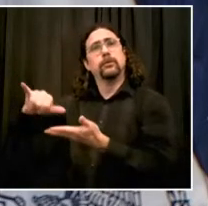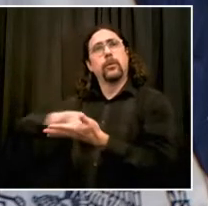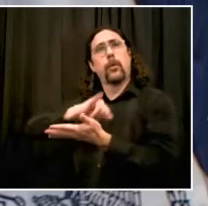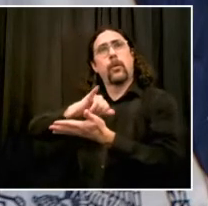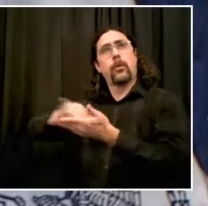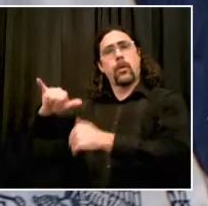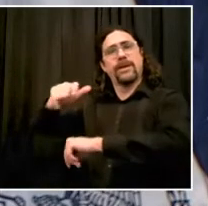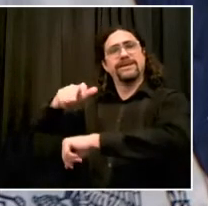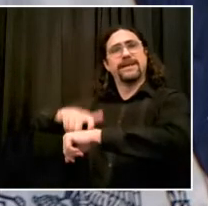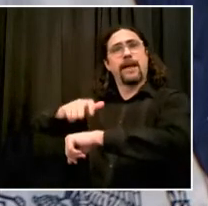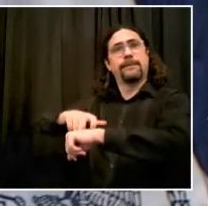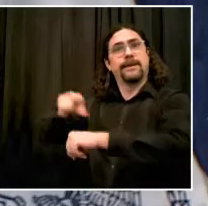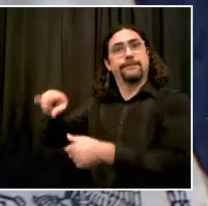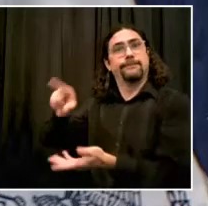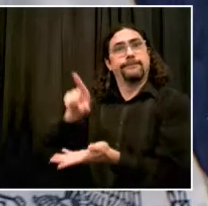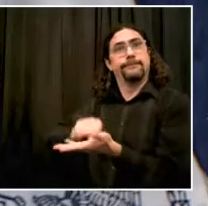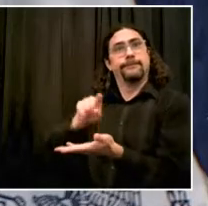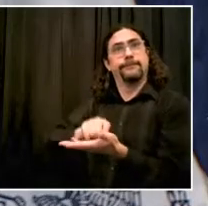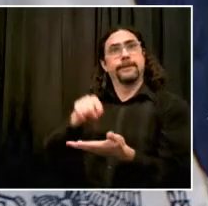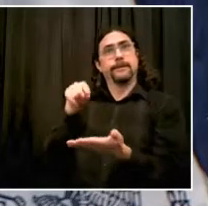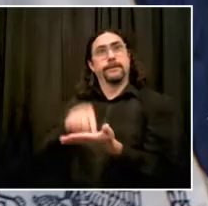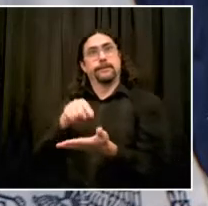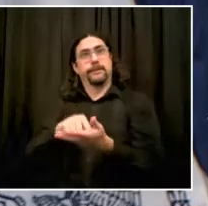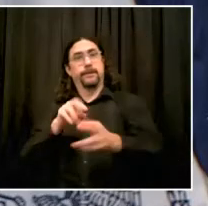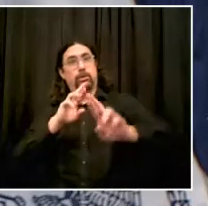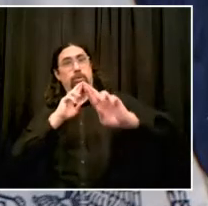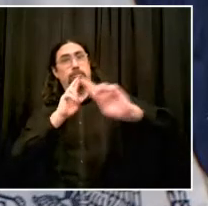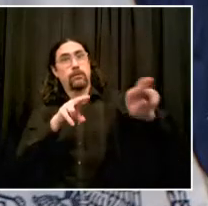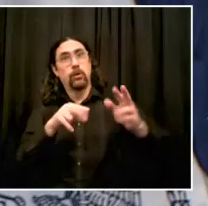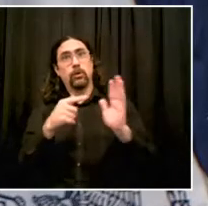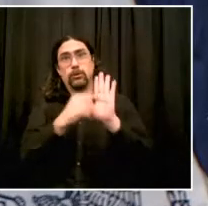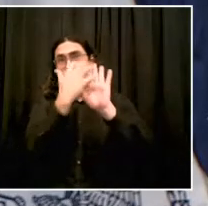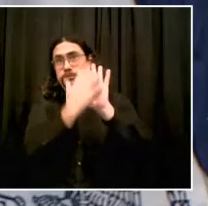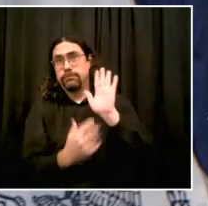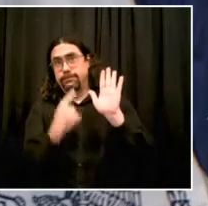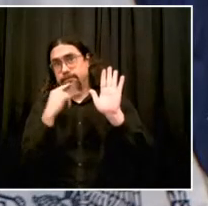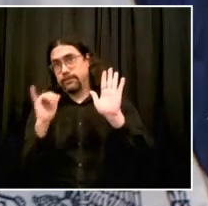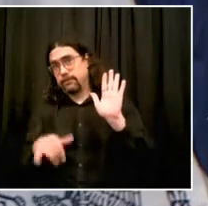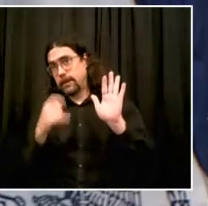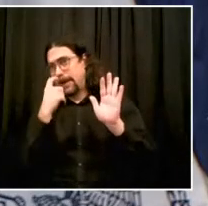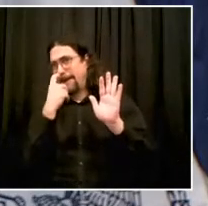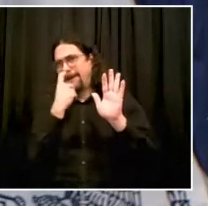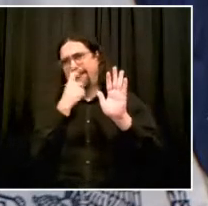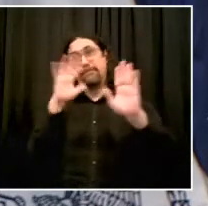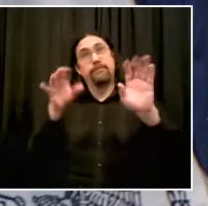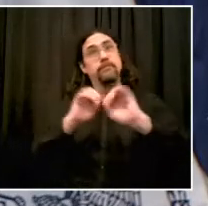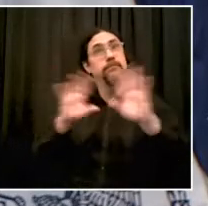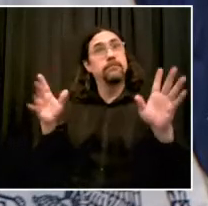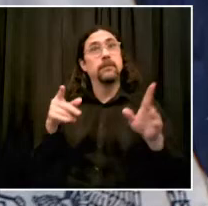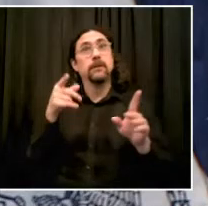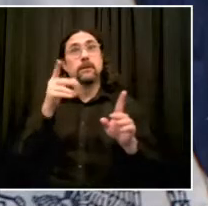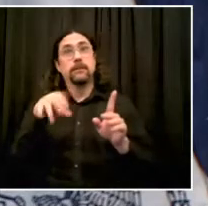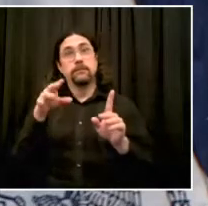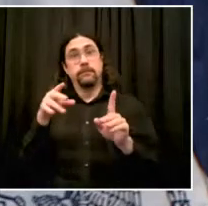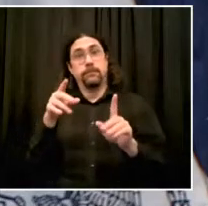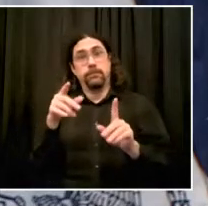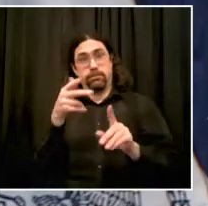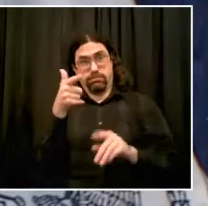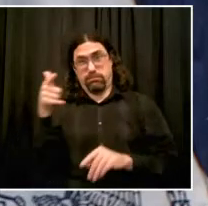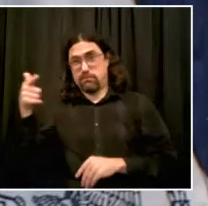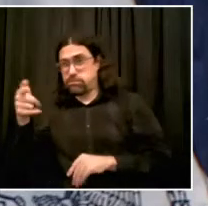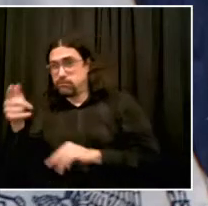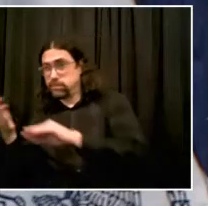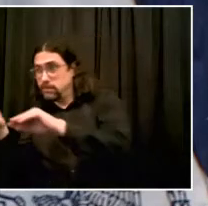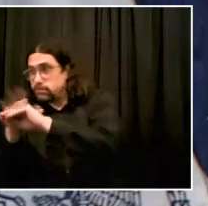correlation between the courts only being operating in a virtual setting now and the increase.